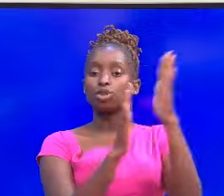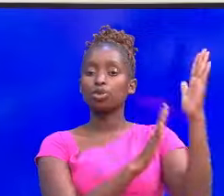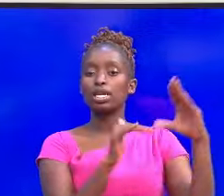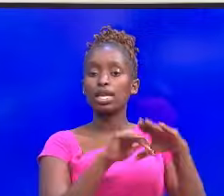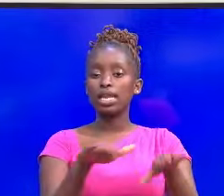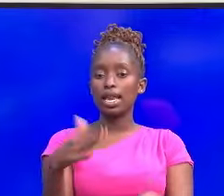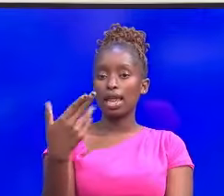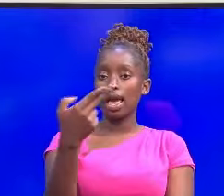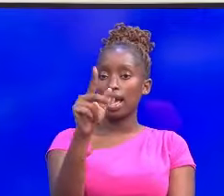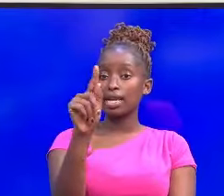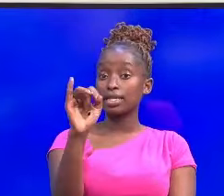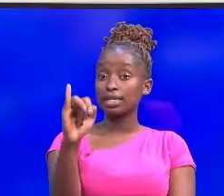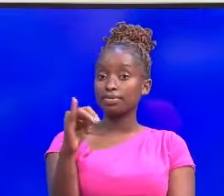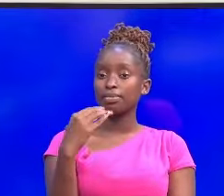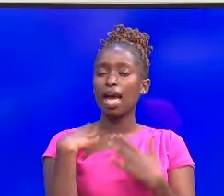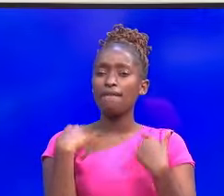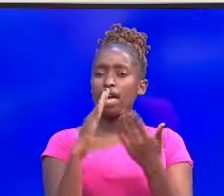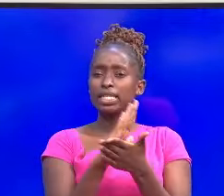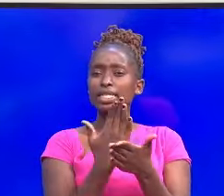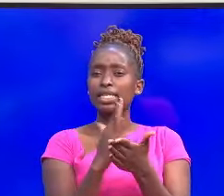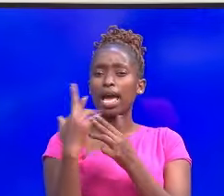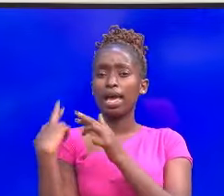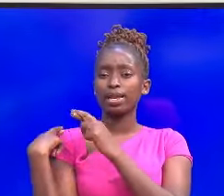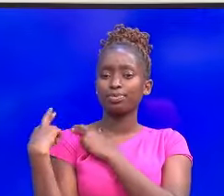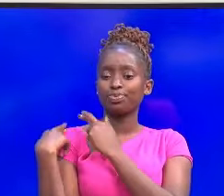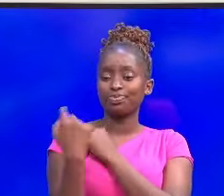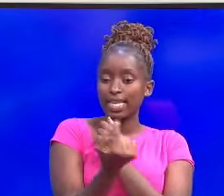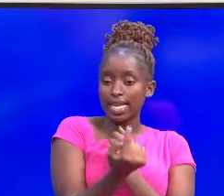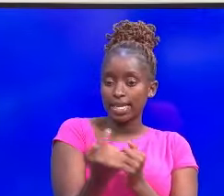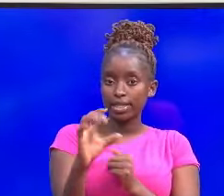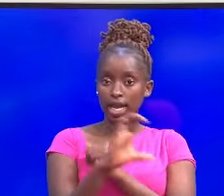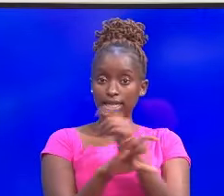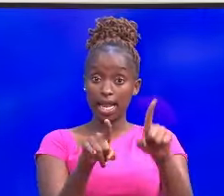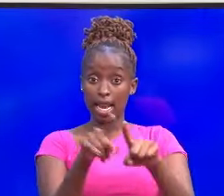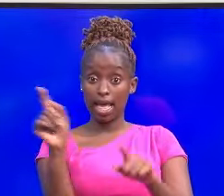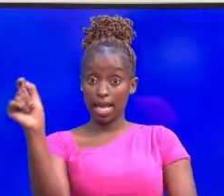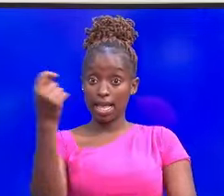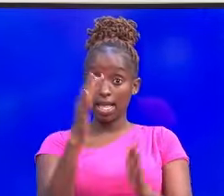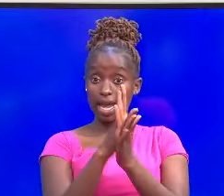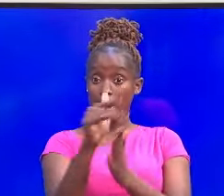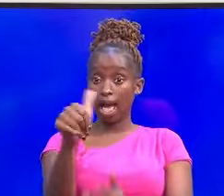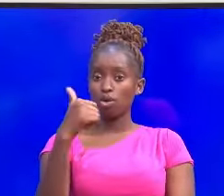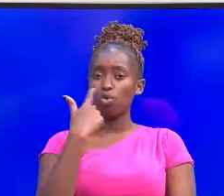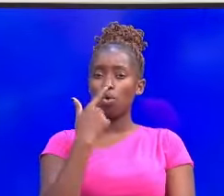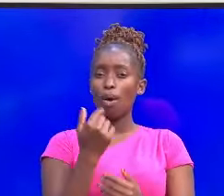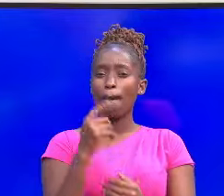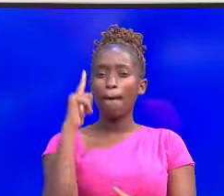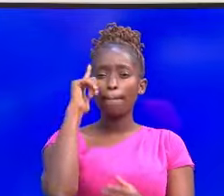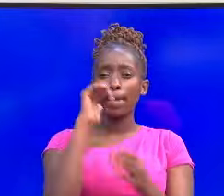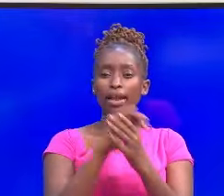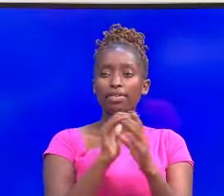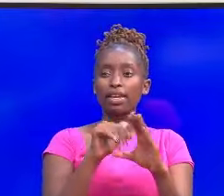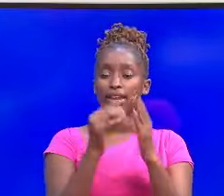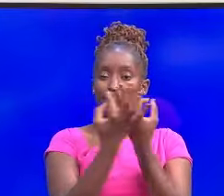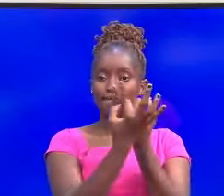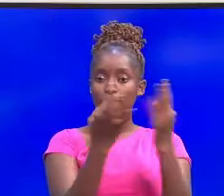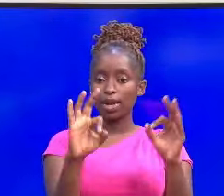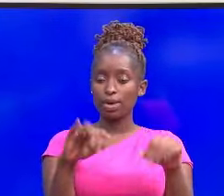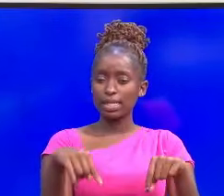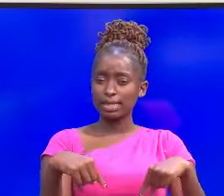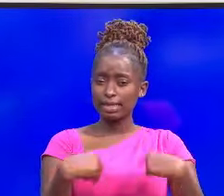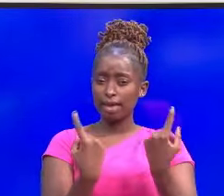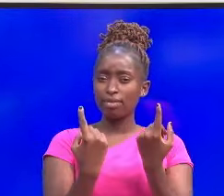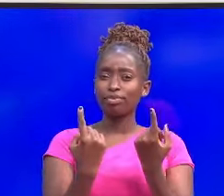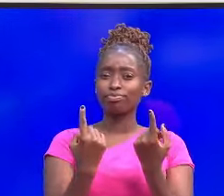a shared responsibility. Every country like Kenya and others who believe in freedom, self-determination, who believe